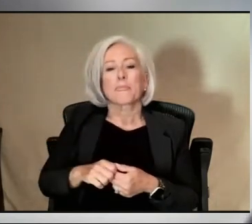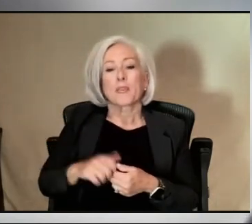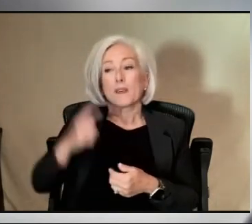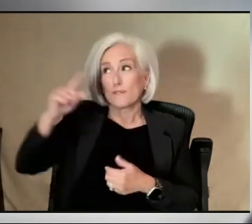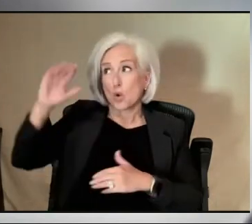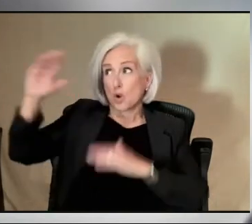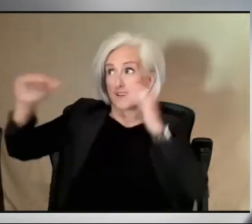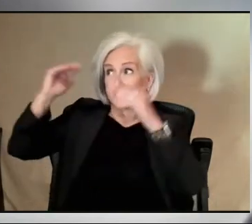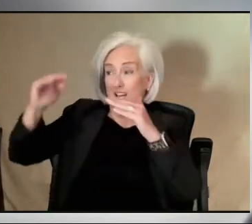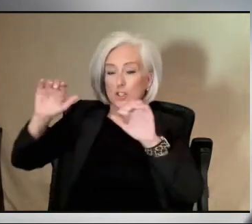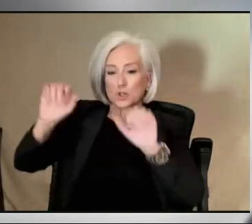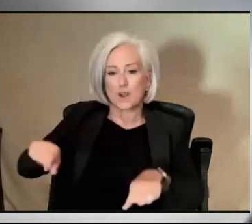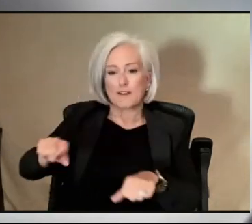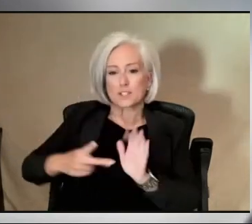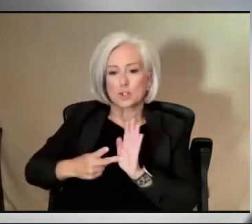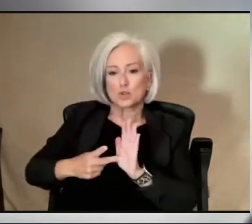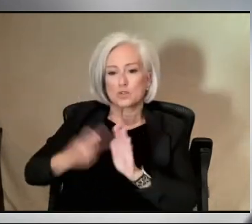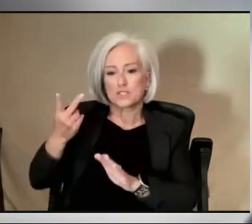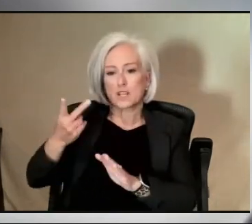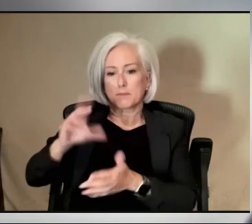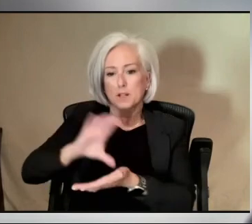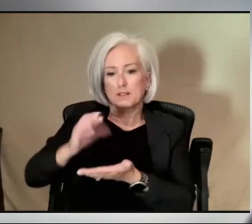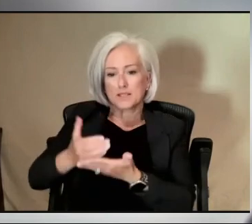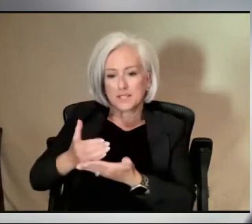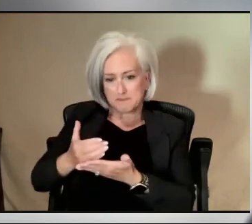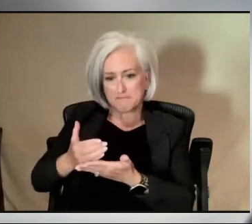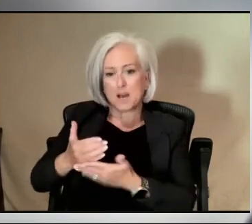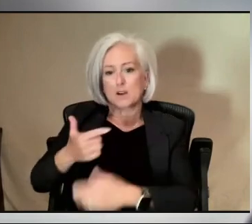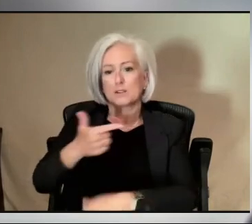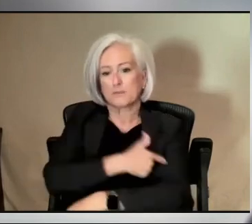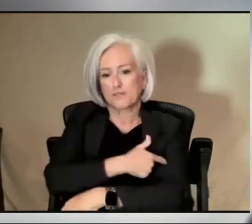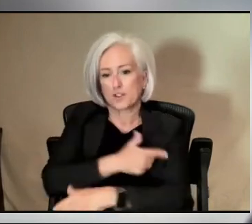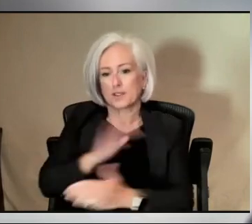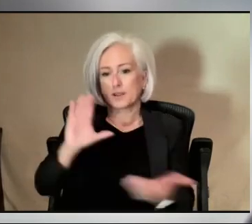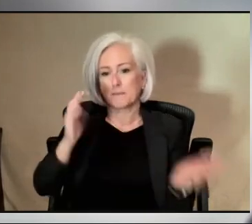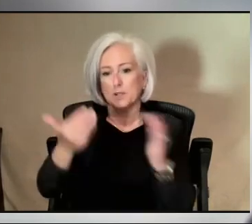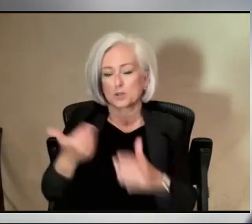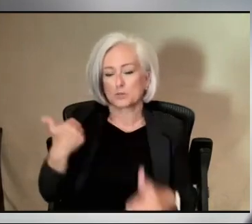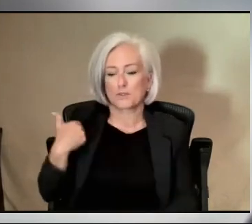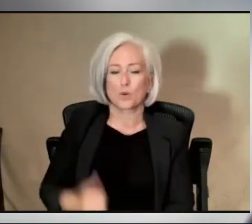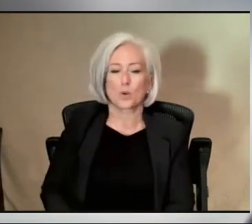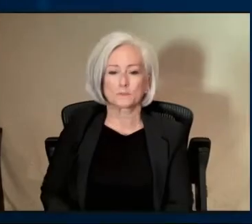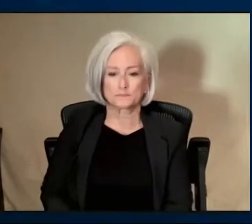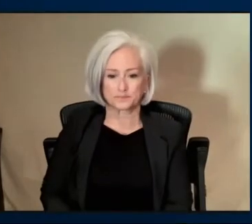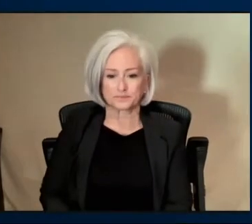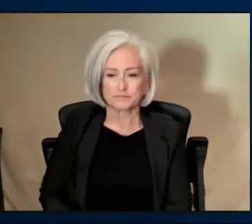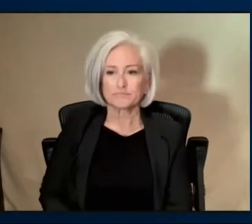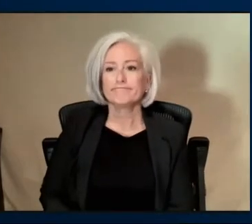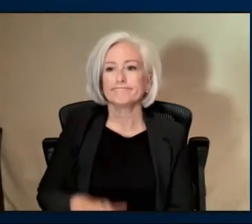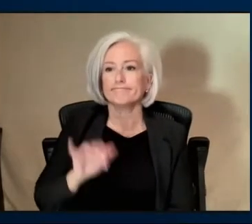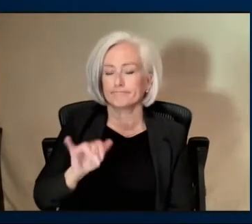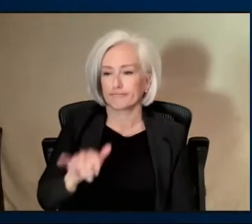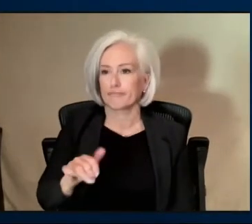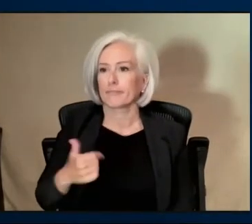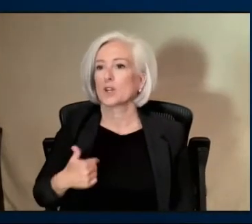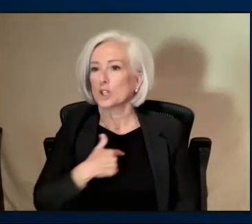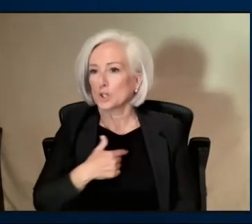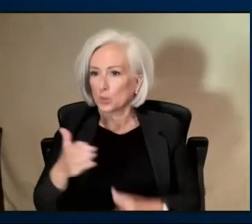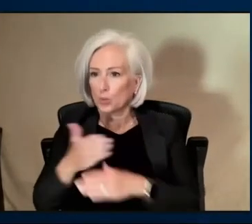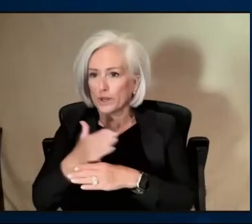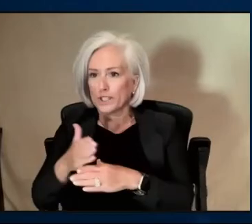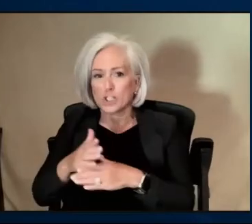give double the dose that we did previously. Hawkeye, we share kind of our local experience with